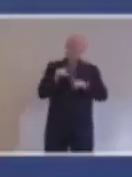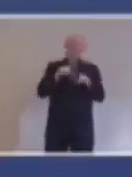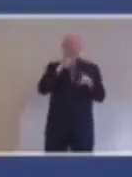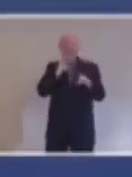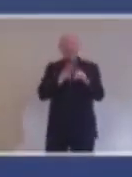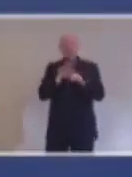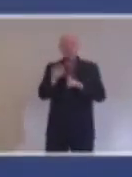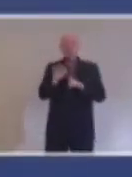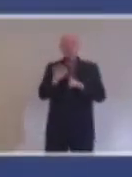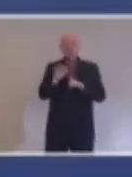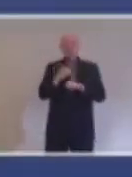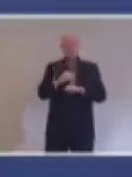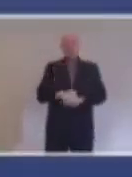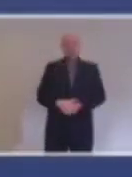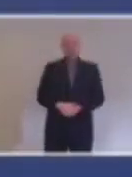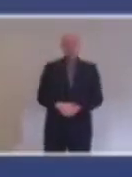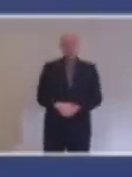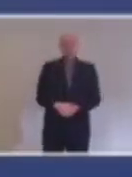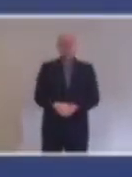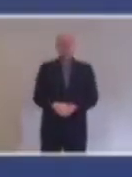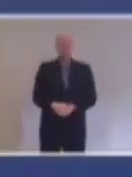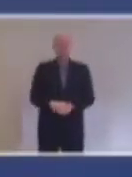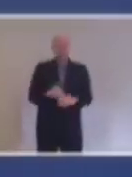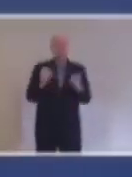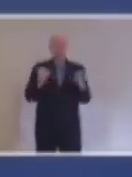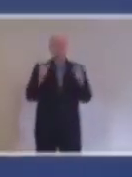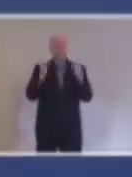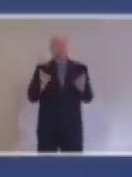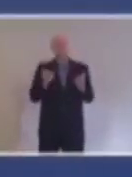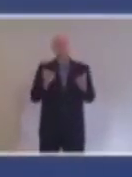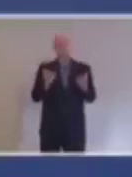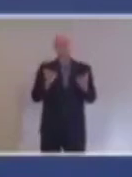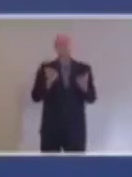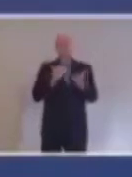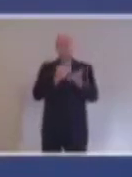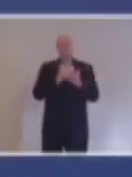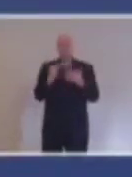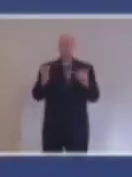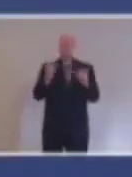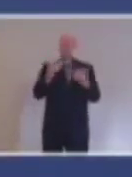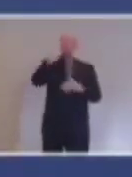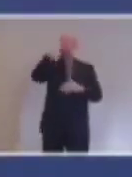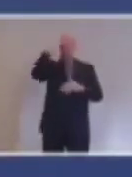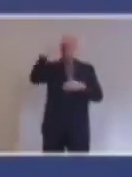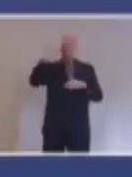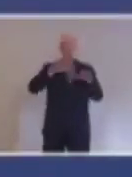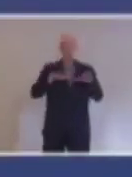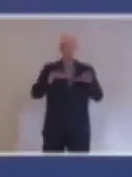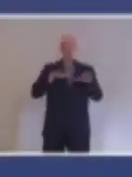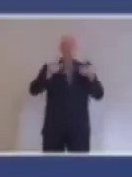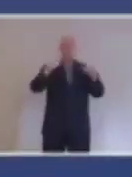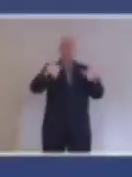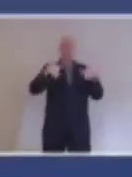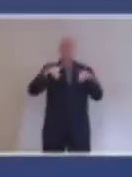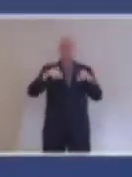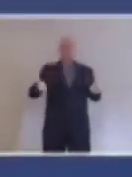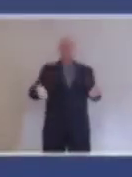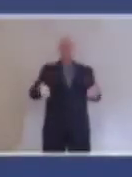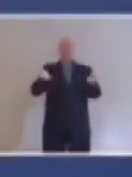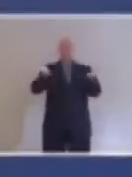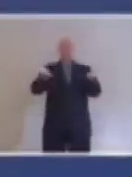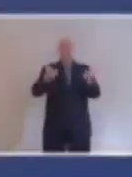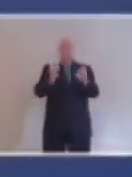must be clear that there comes a moment when the state must stand back and let the private